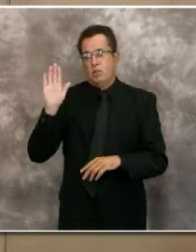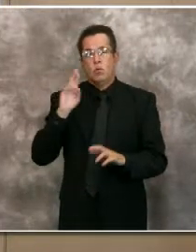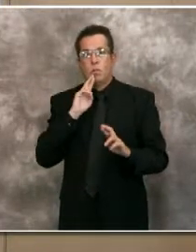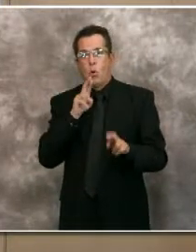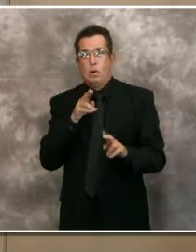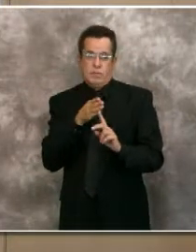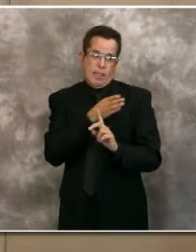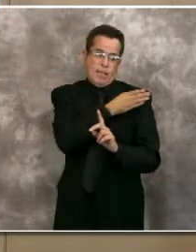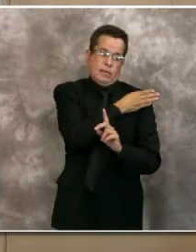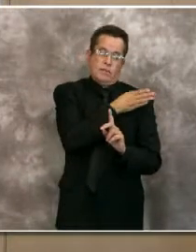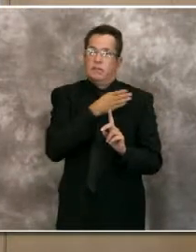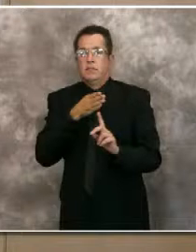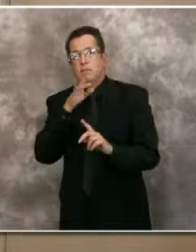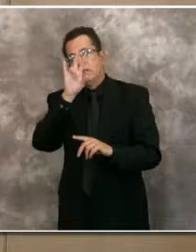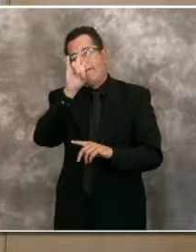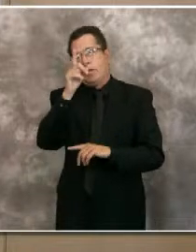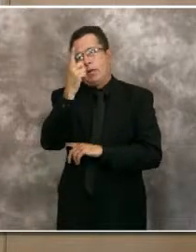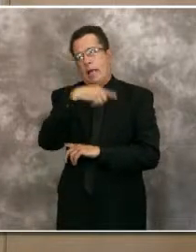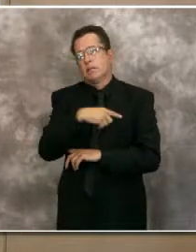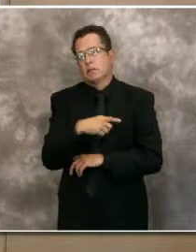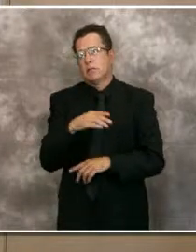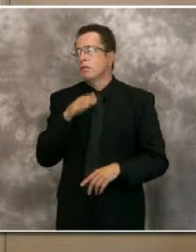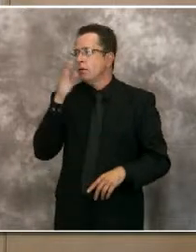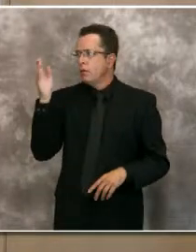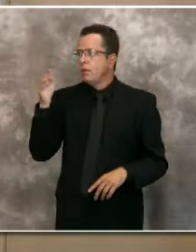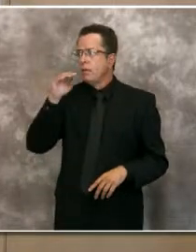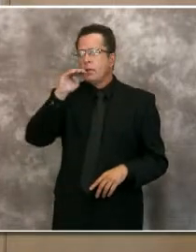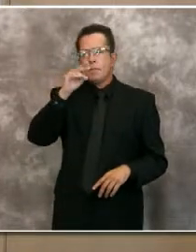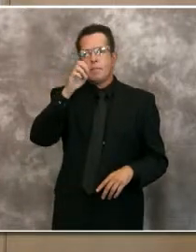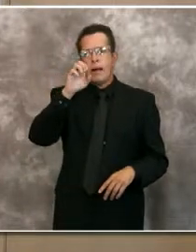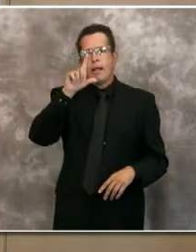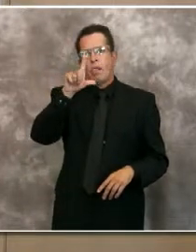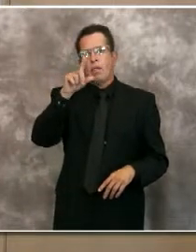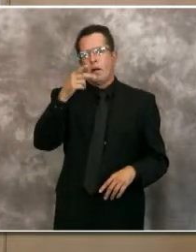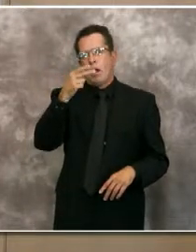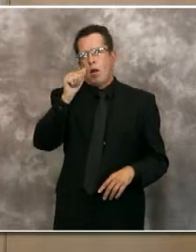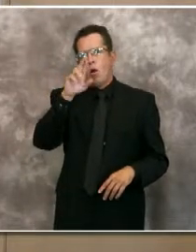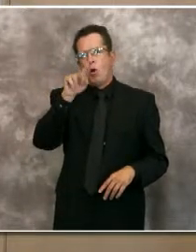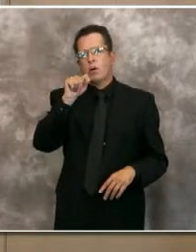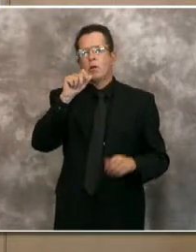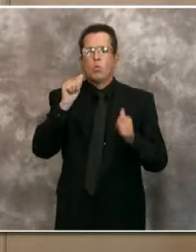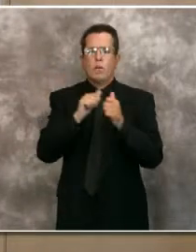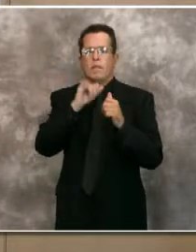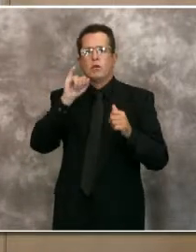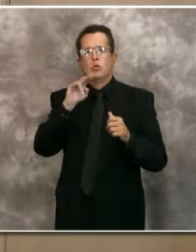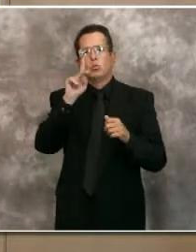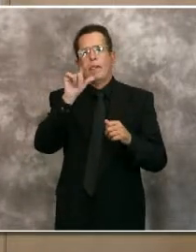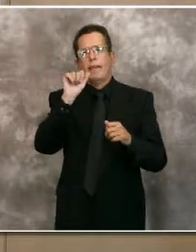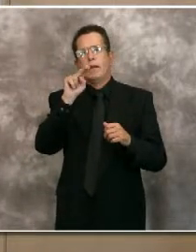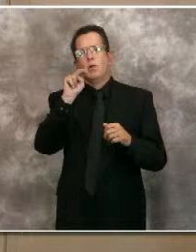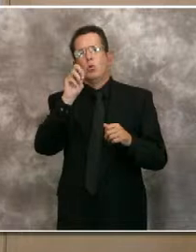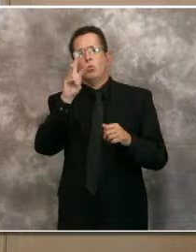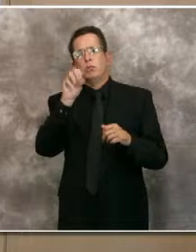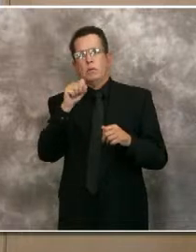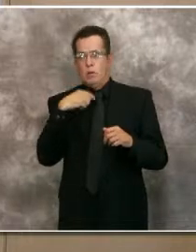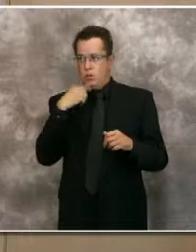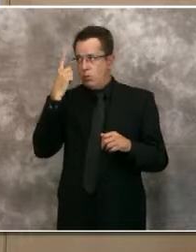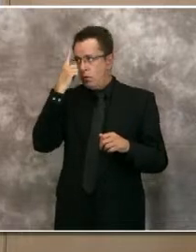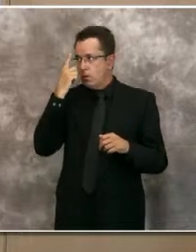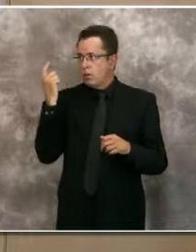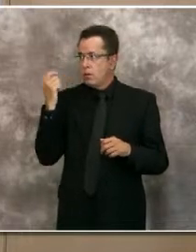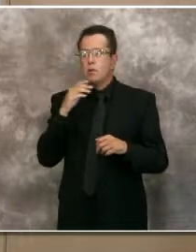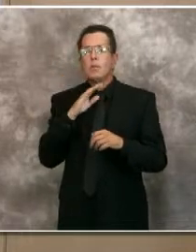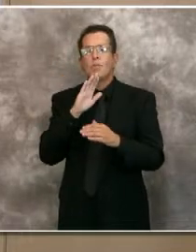the last 7 days. Okay. Yeah. And this question is from Michael Hart with Julian News. Can music be presented in restaurants and bars,